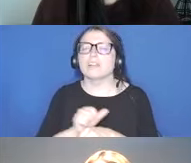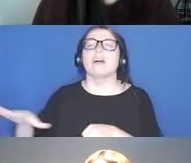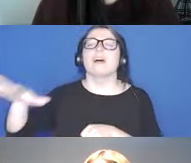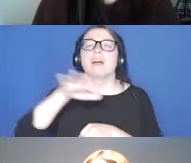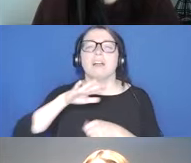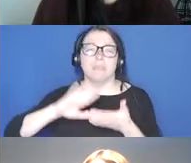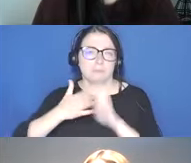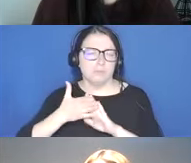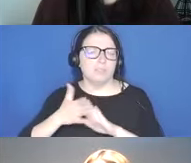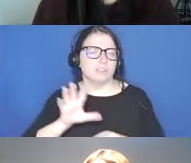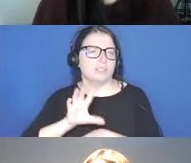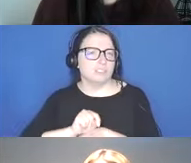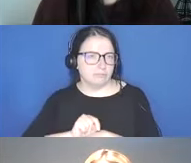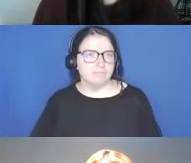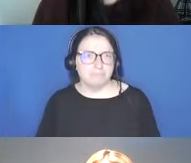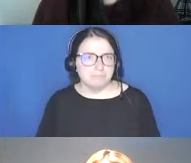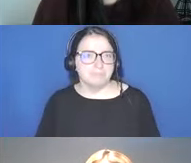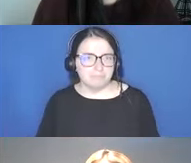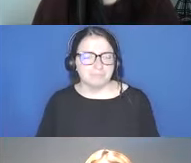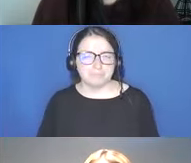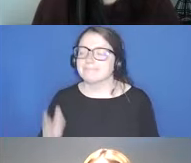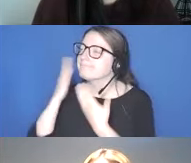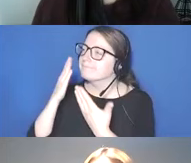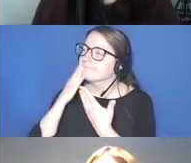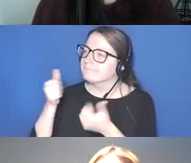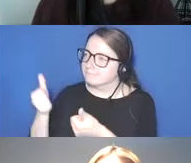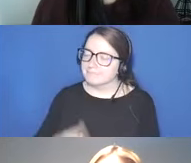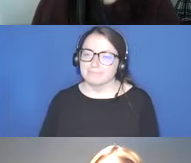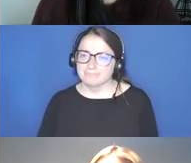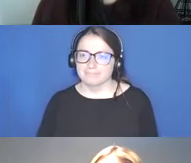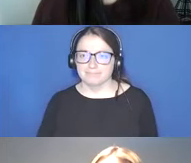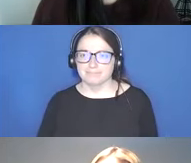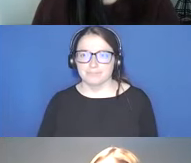well. Thanks so much. Thanks, Brenna.